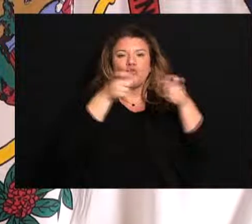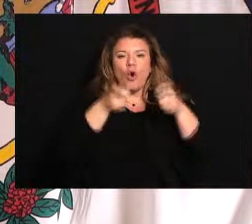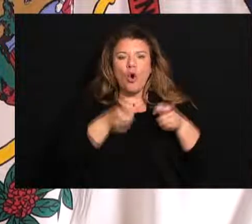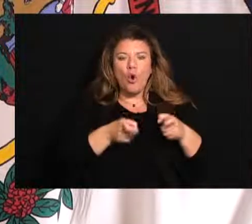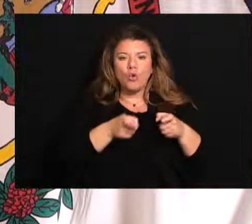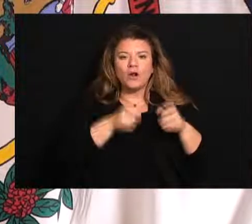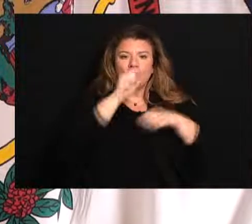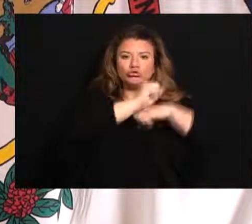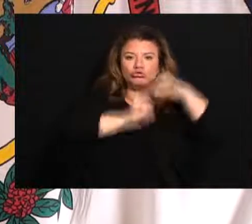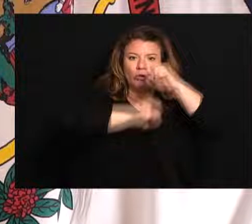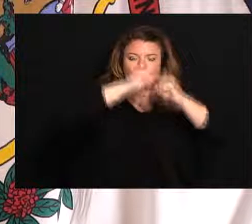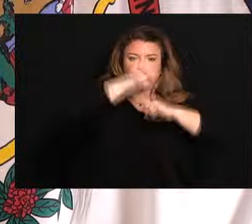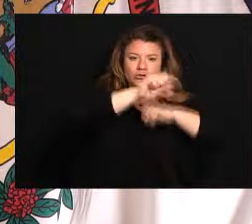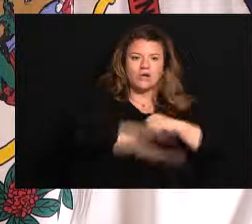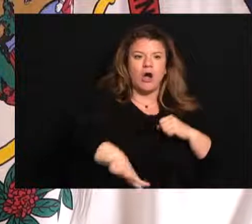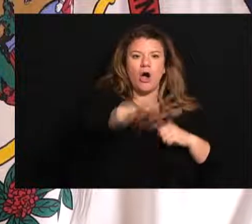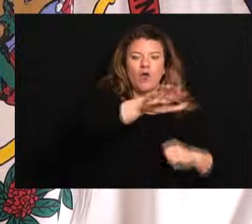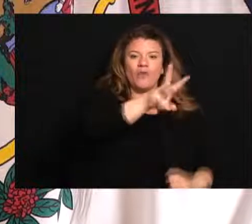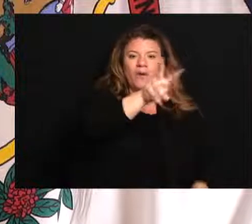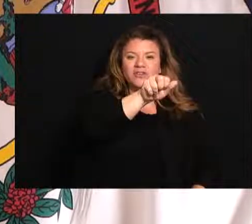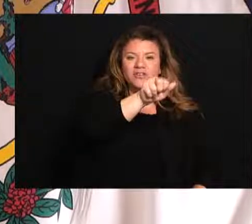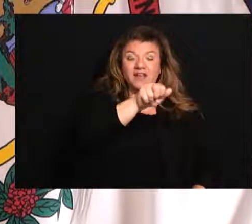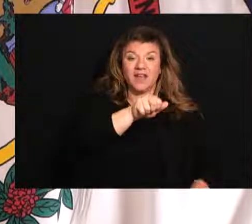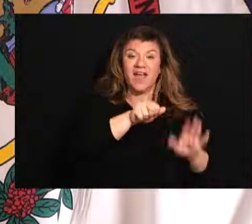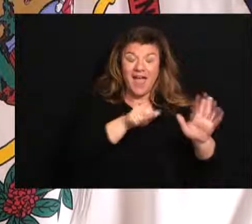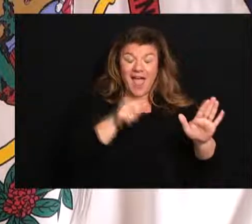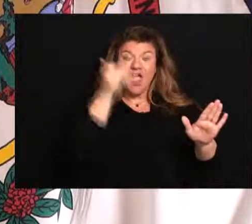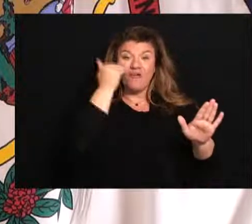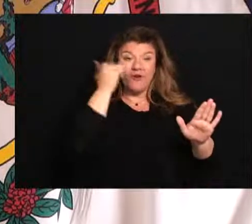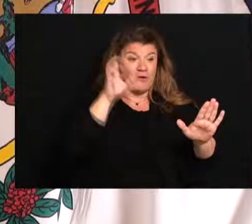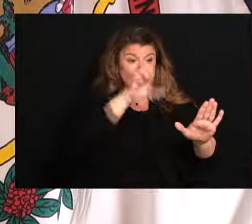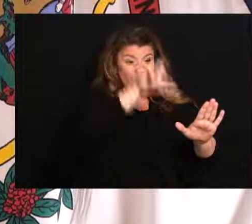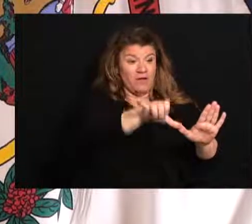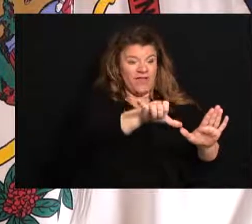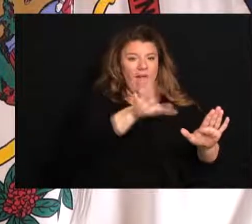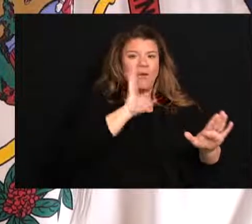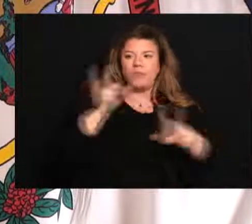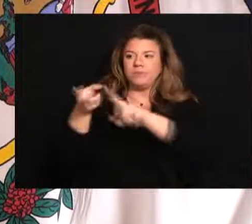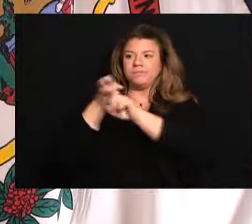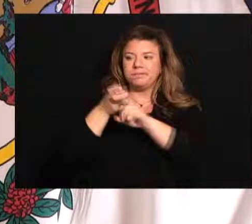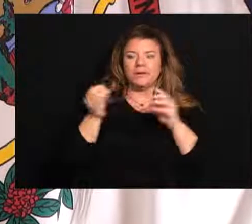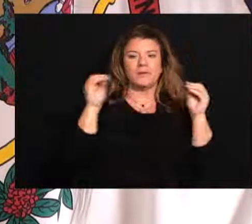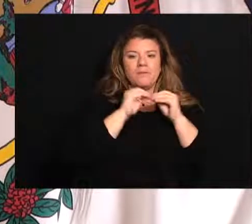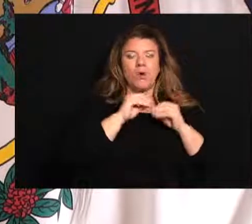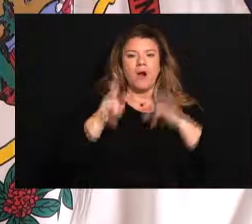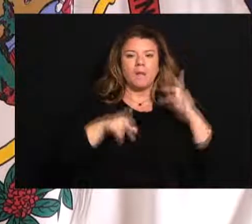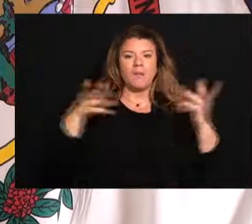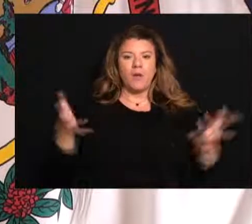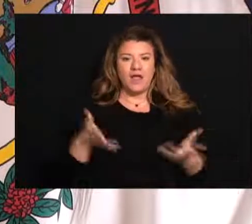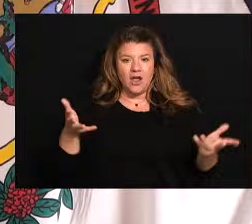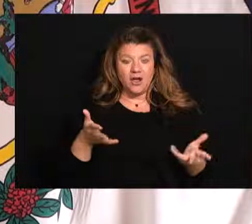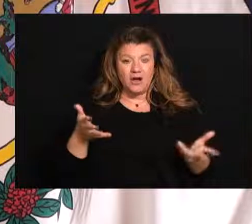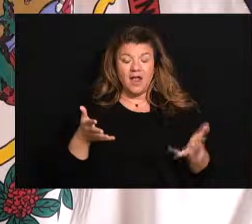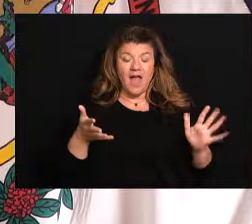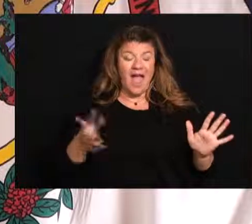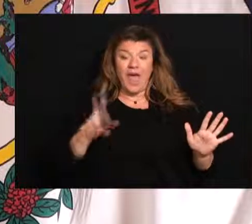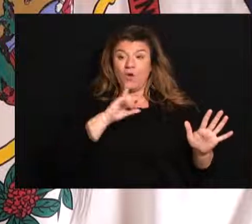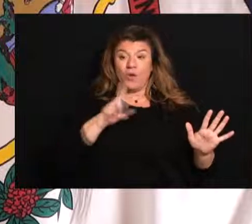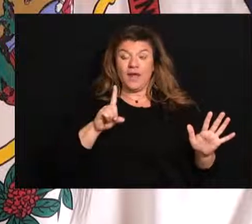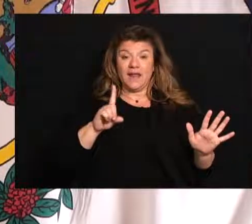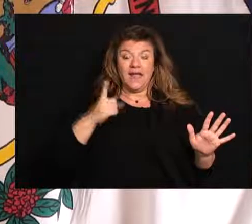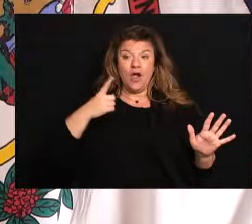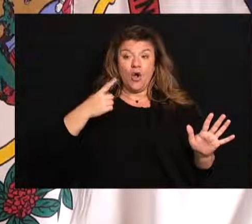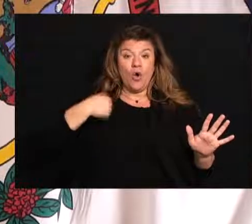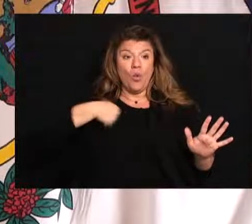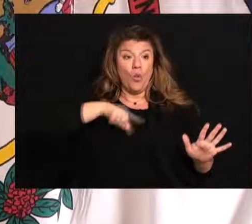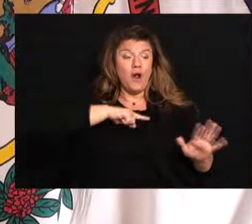do that, we would bring more and more folks to this great state. And we are so ripe for being able